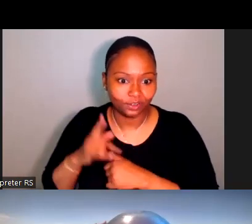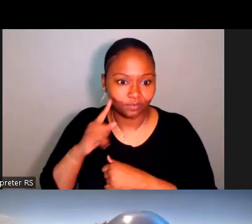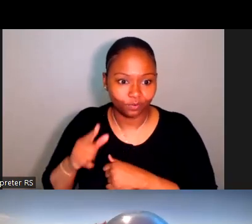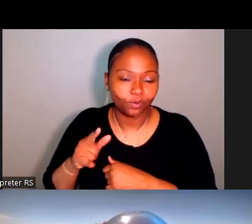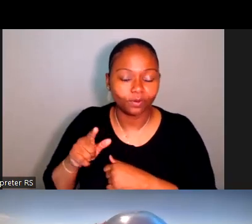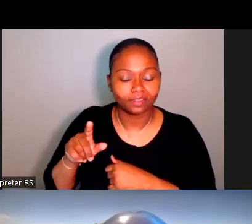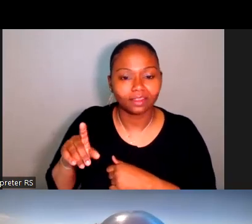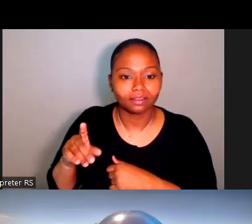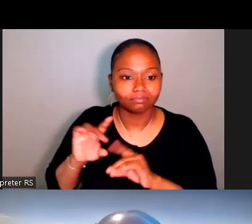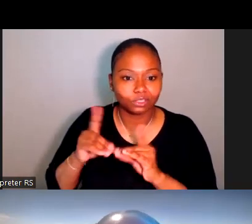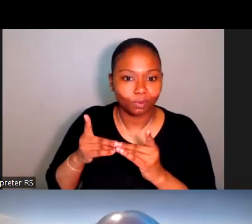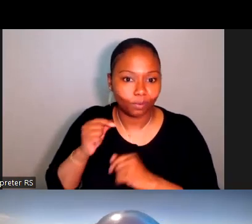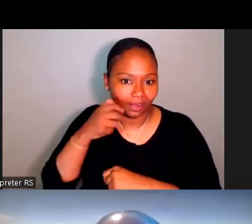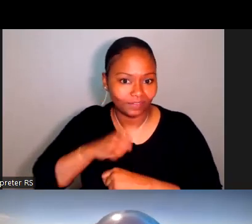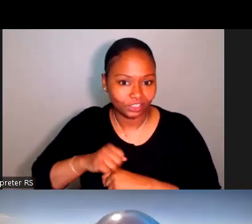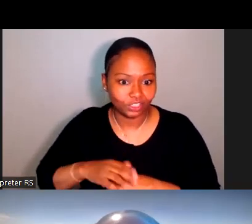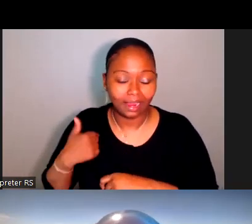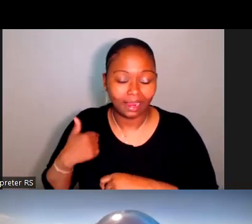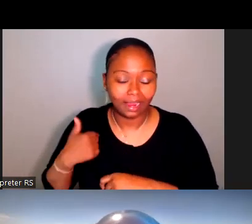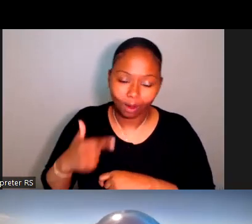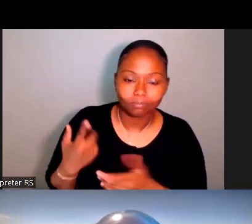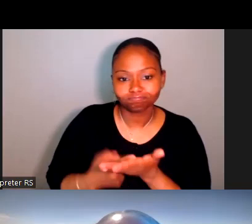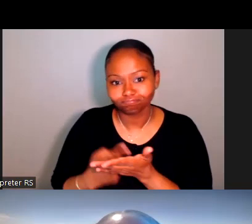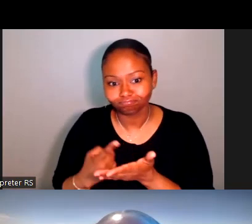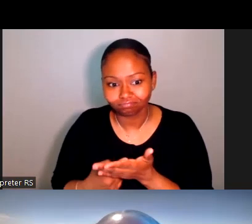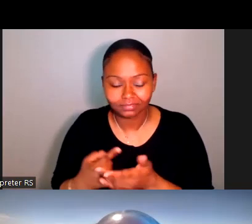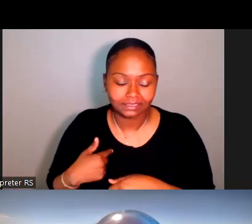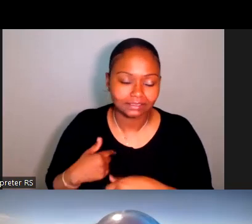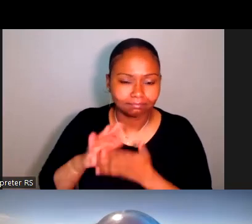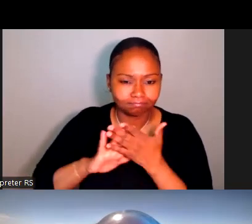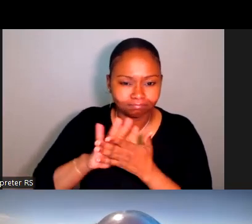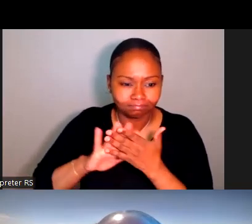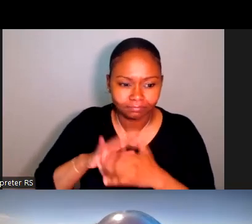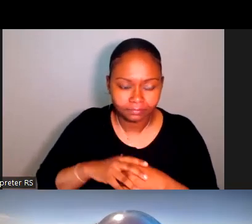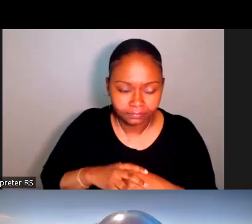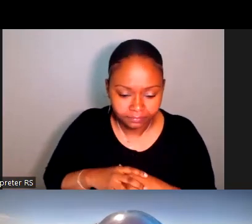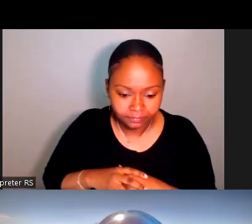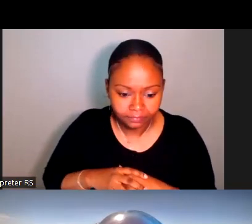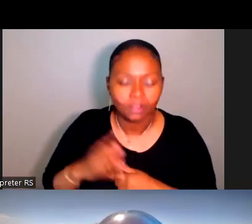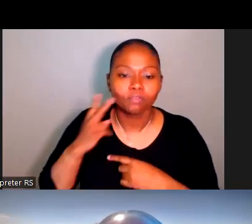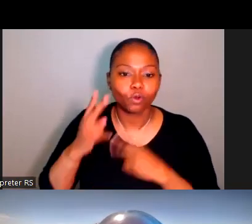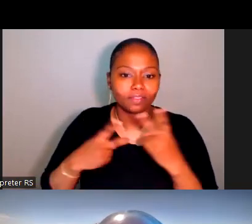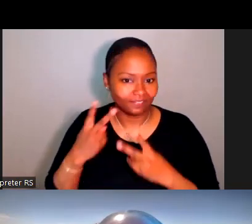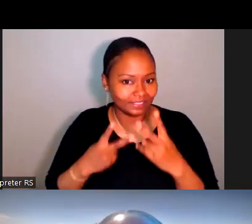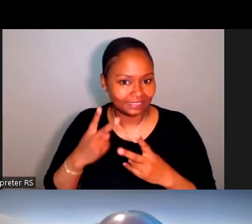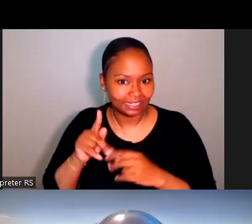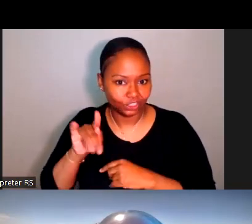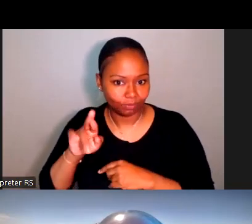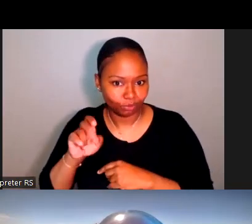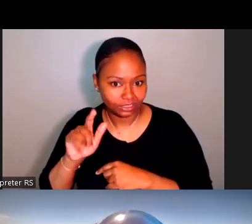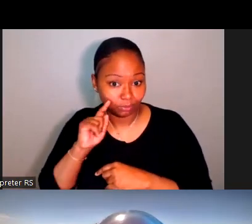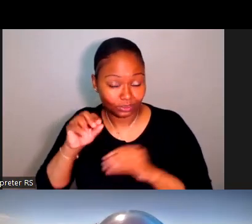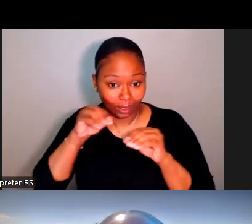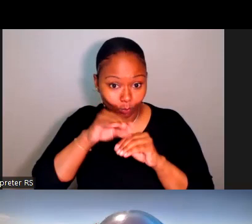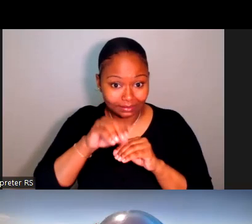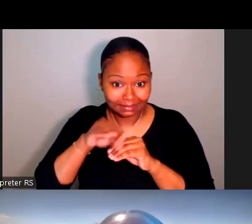walking you through the work group feedback that we received on the visitation principles that were sent out via survey